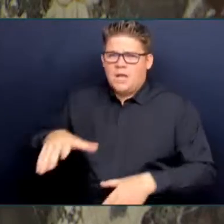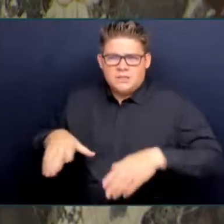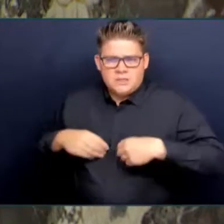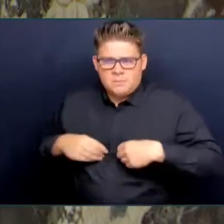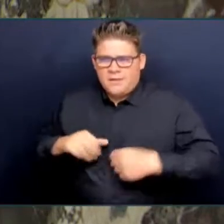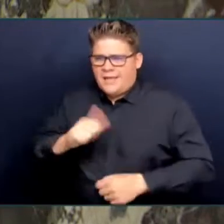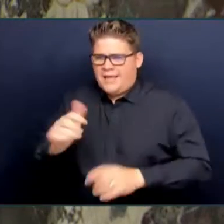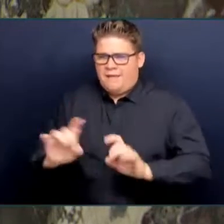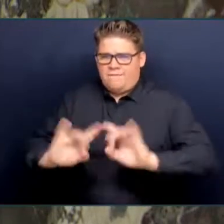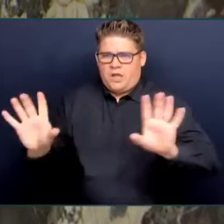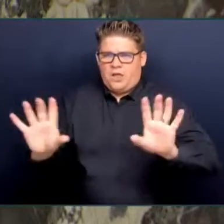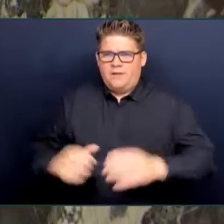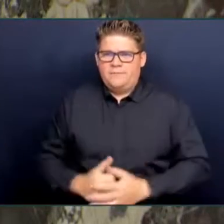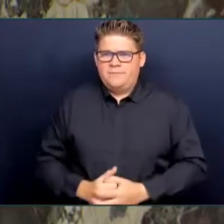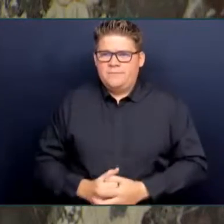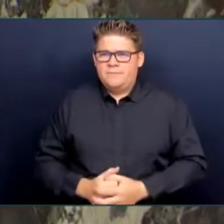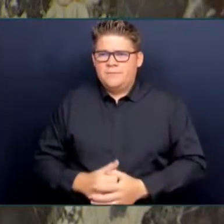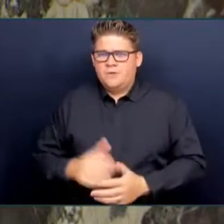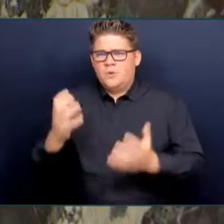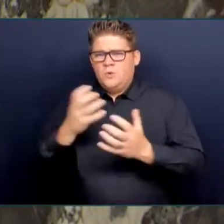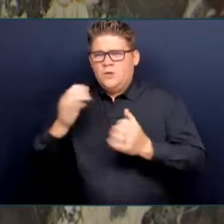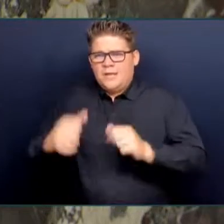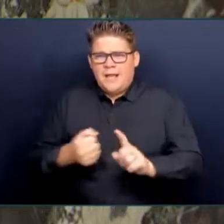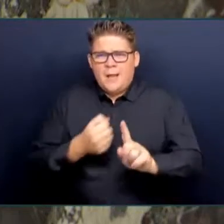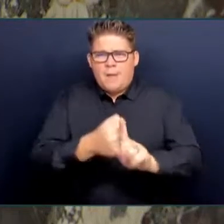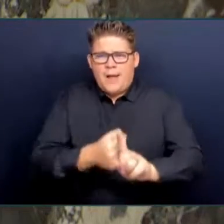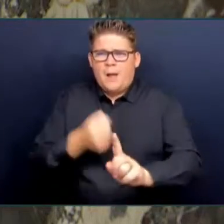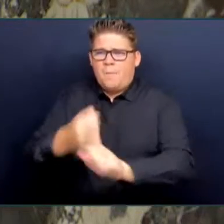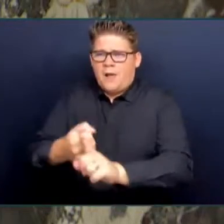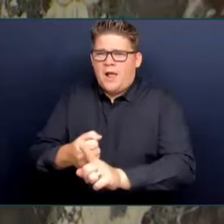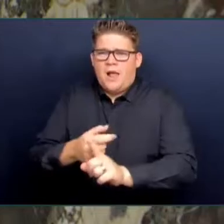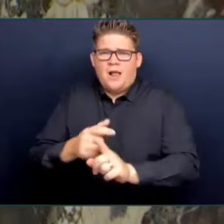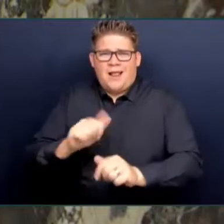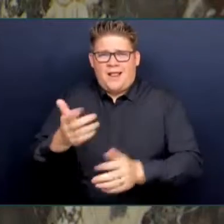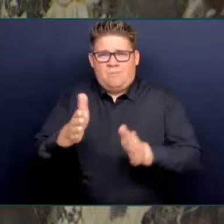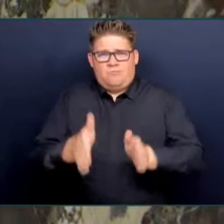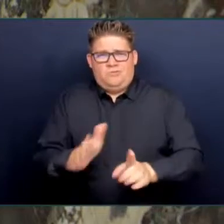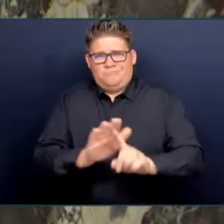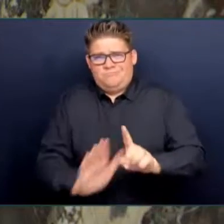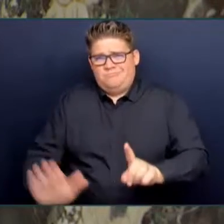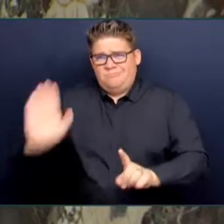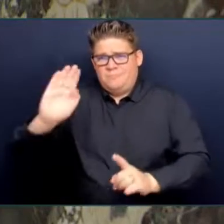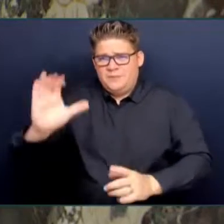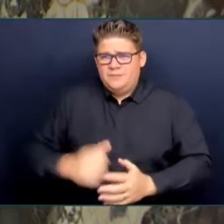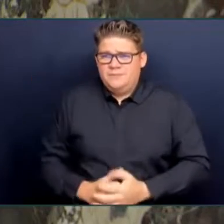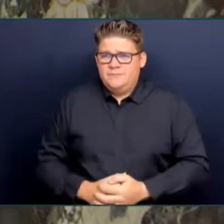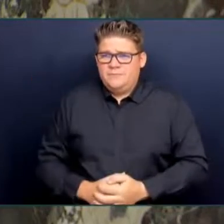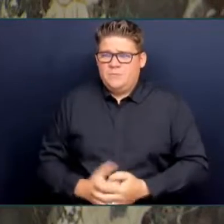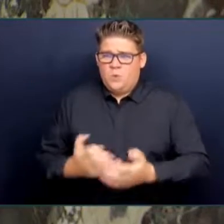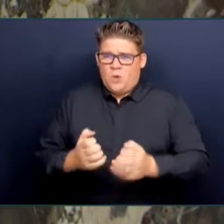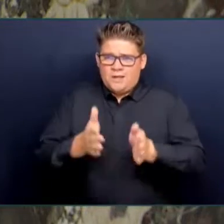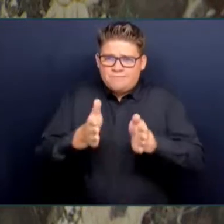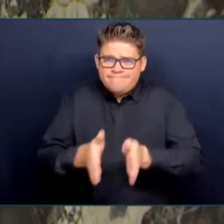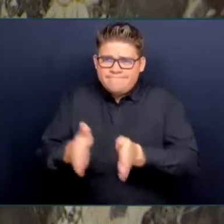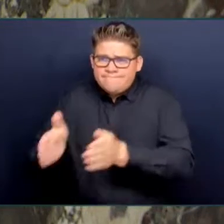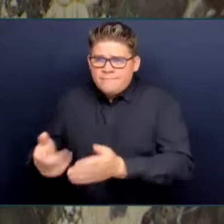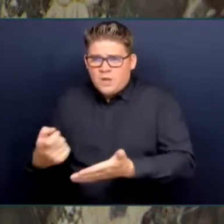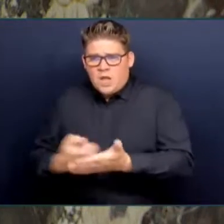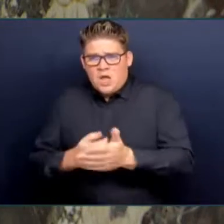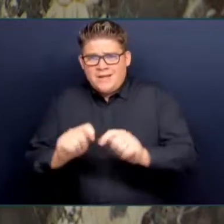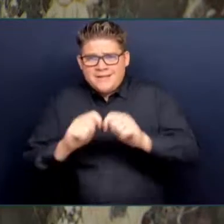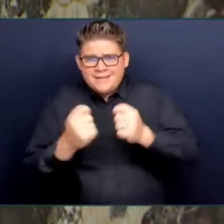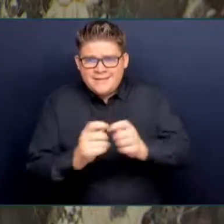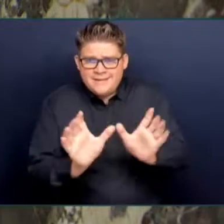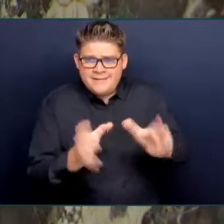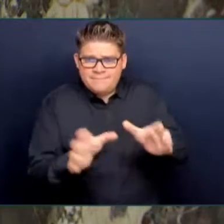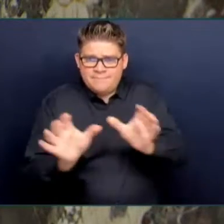province. What we're asking is for our hockey teams and their players and fans to show the courage that survivors show every